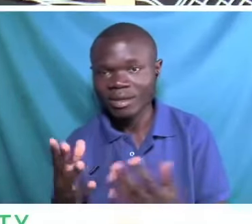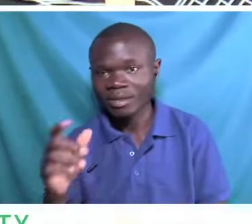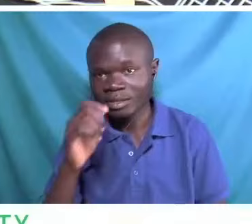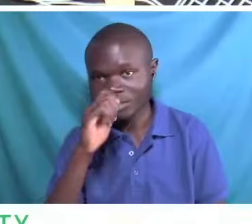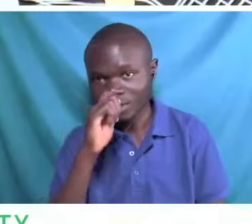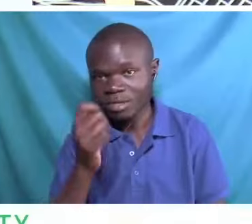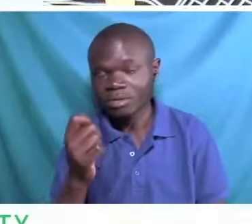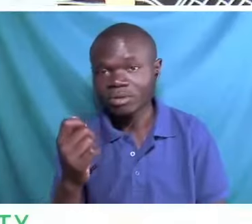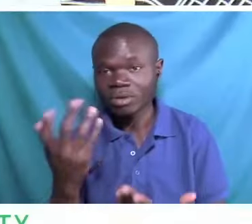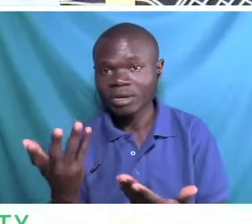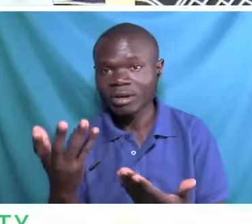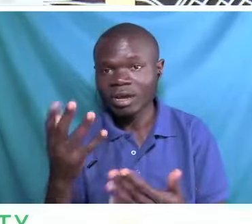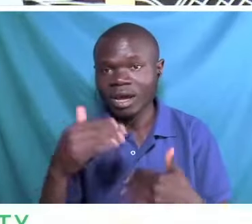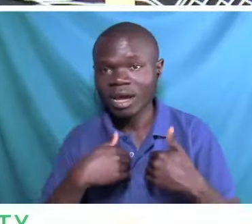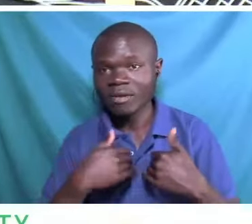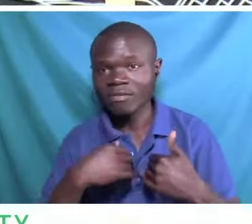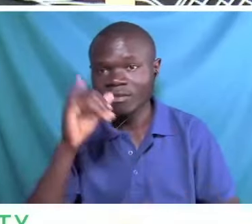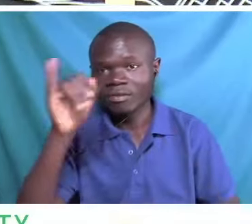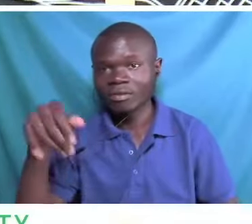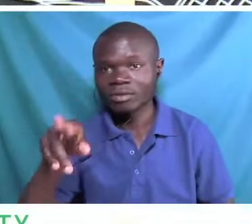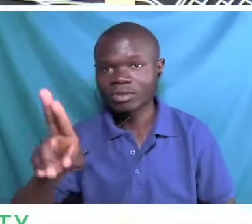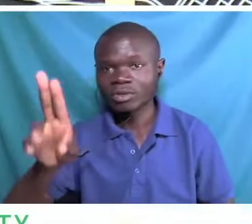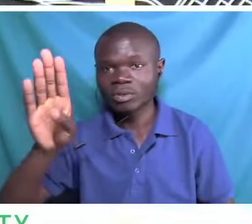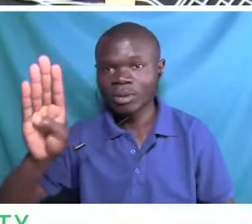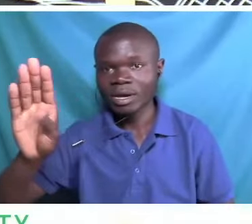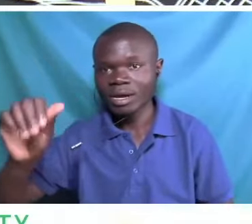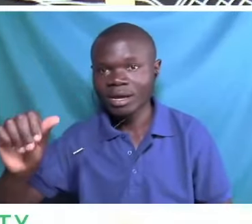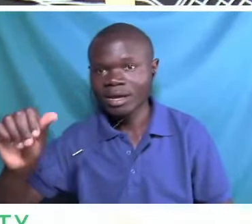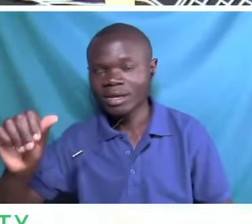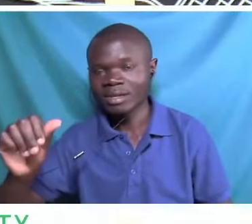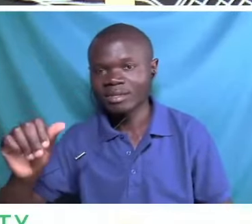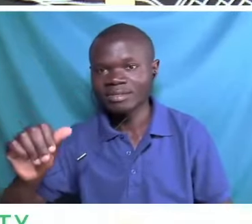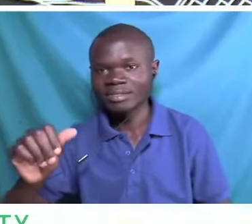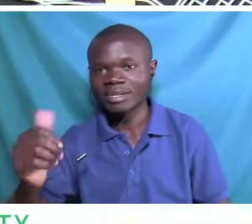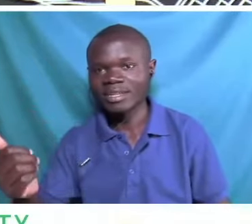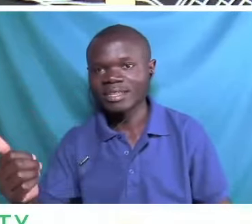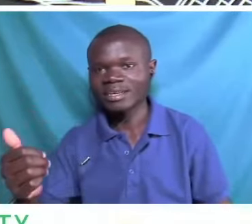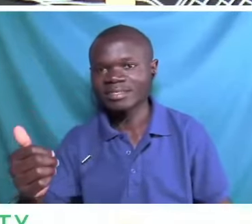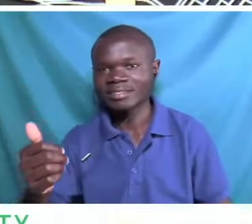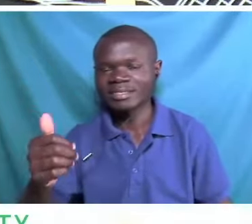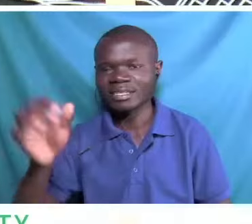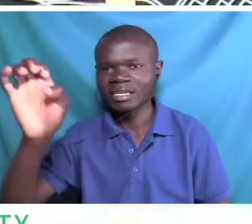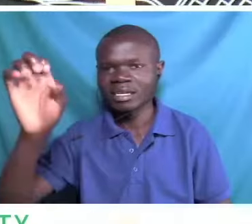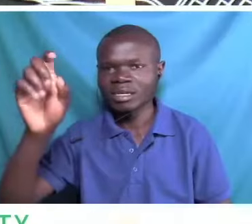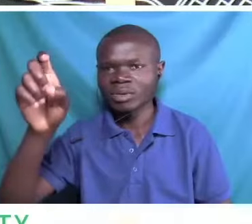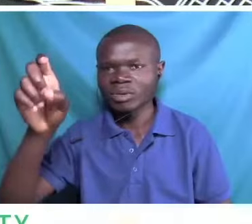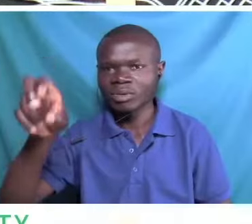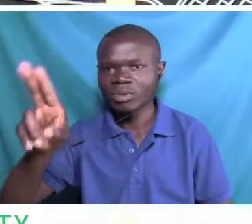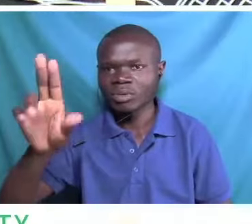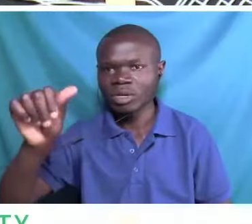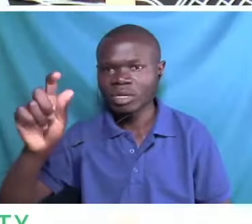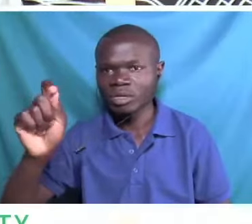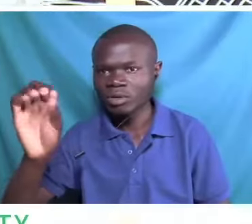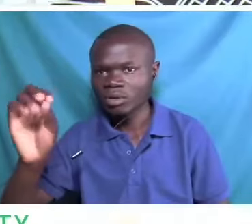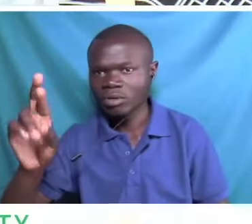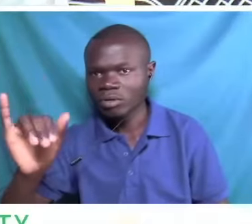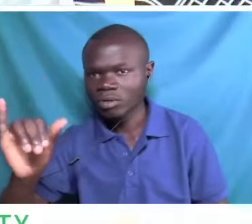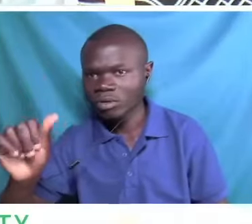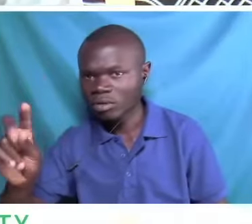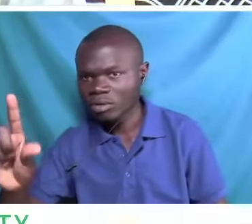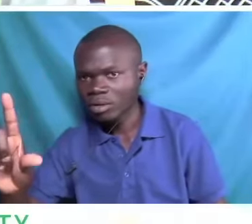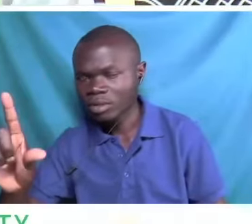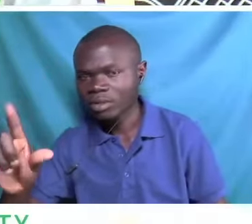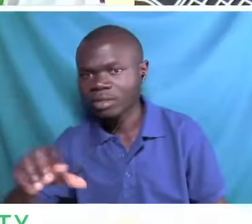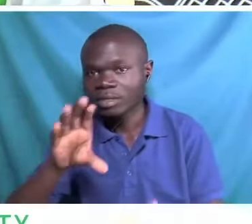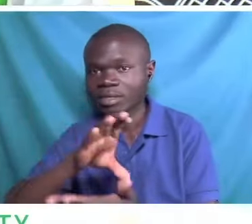cities, Juba, and we're also going to the Equatorial State for ministry. So we covet your prayers on the same, and it's going to be great